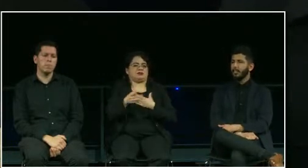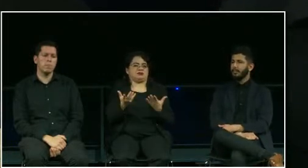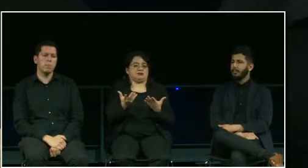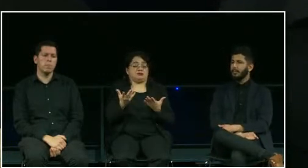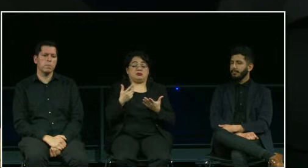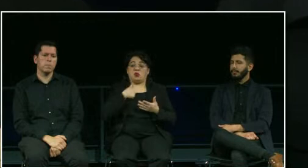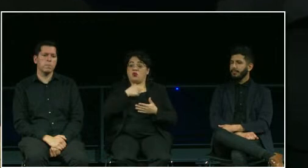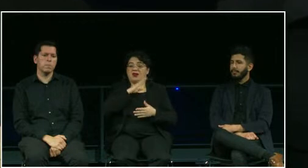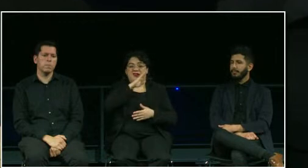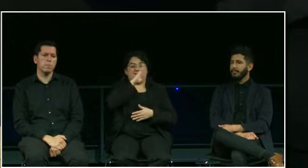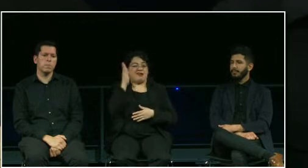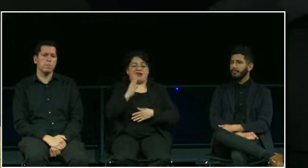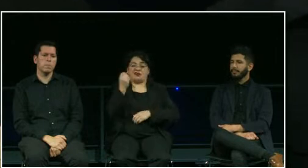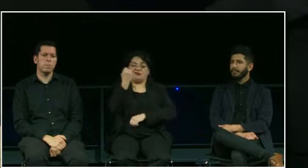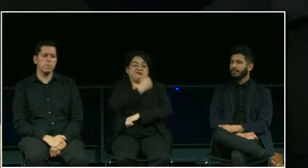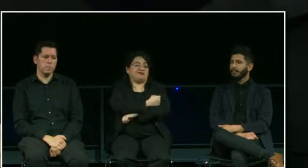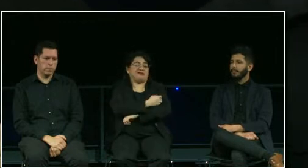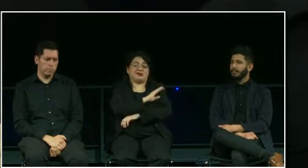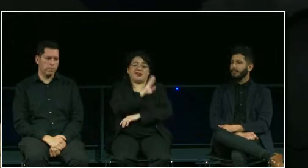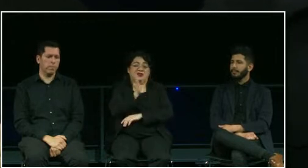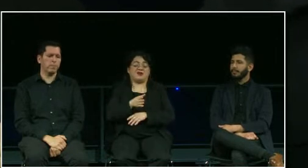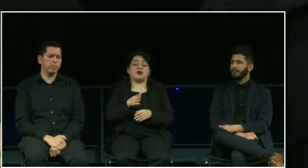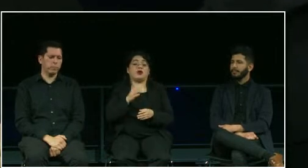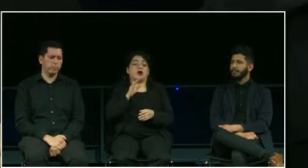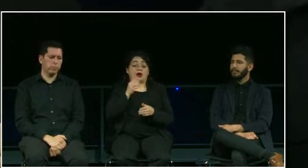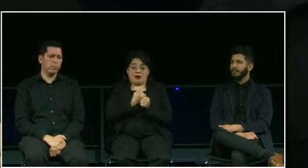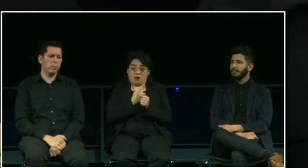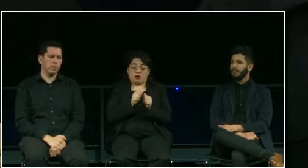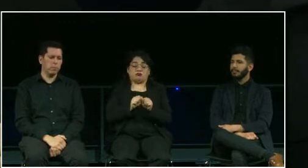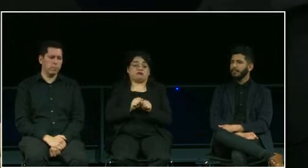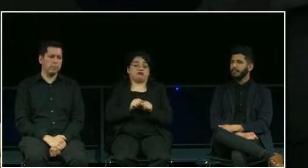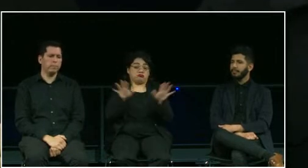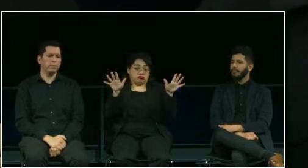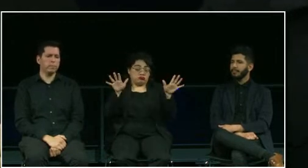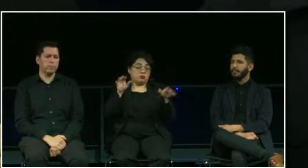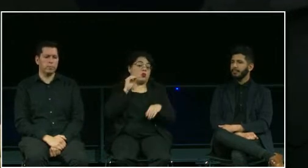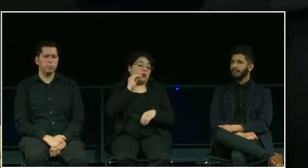down. Everyone went home to their,